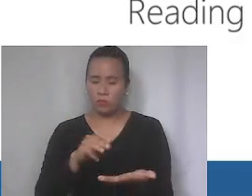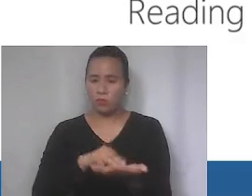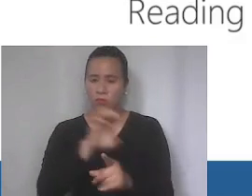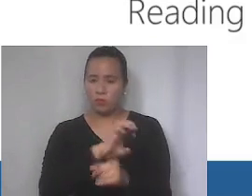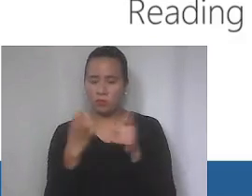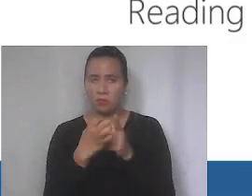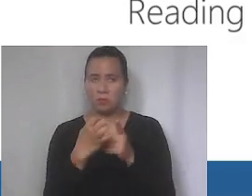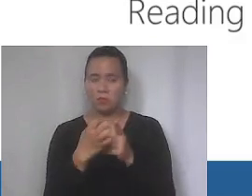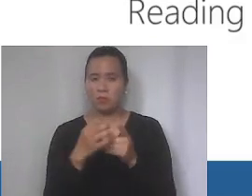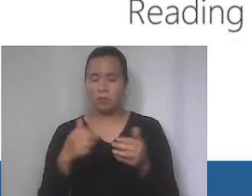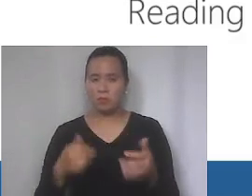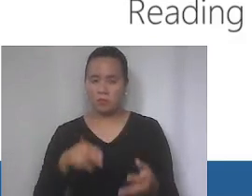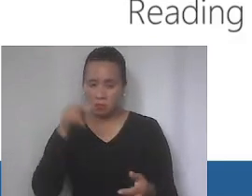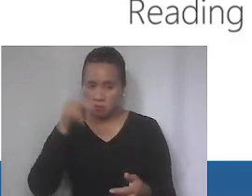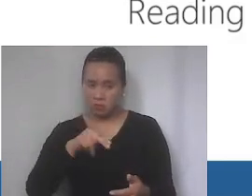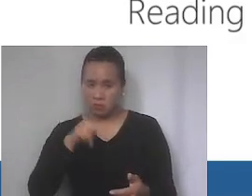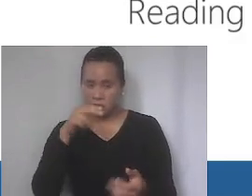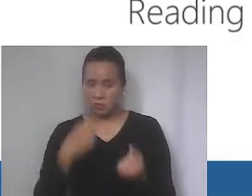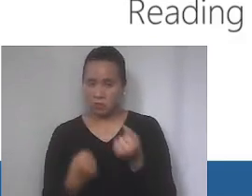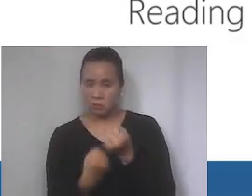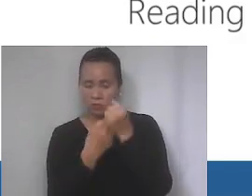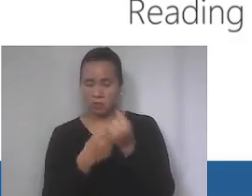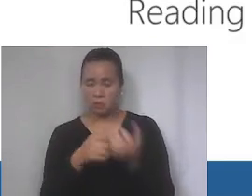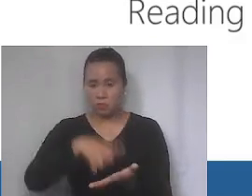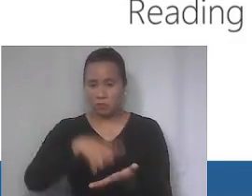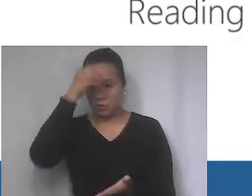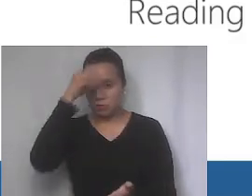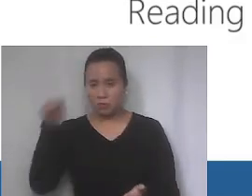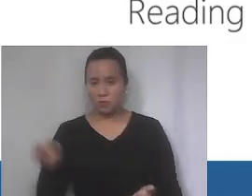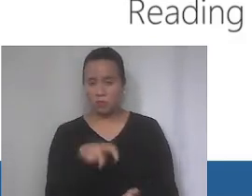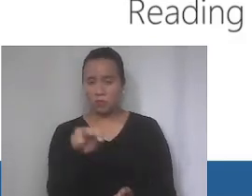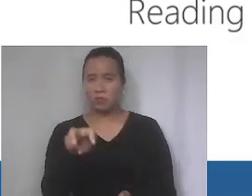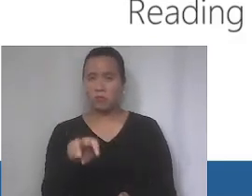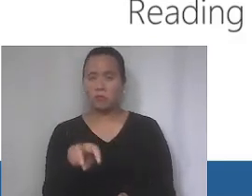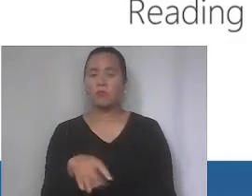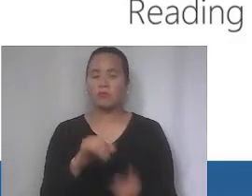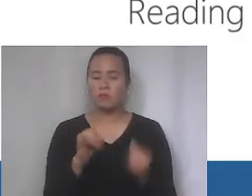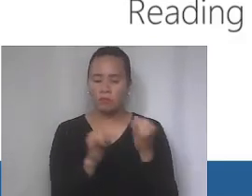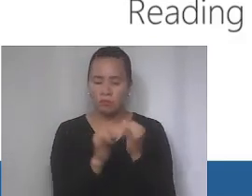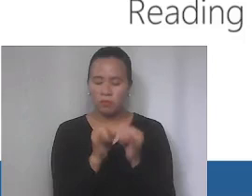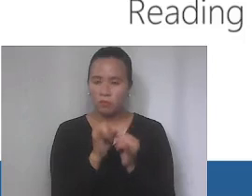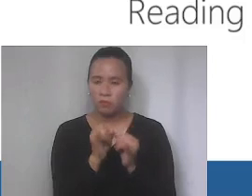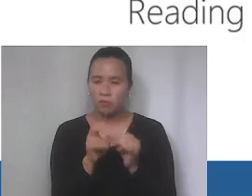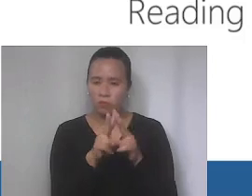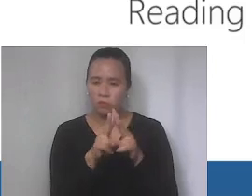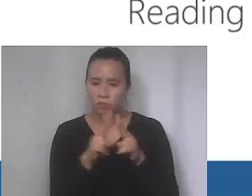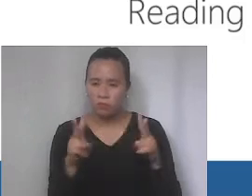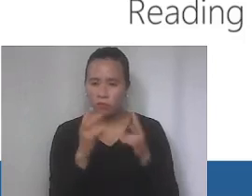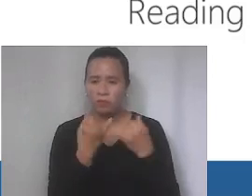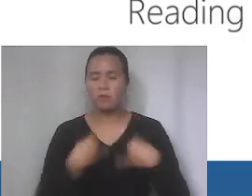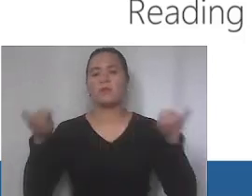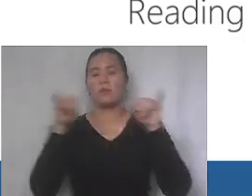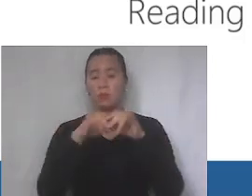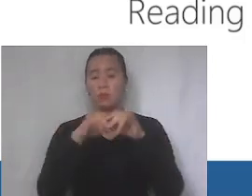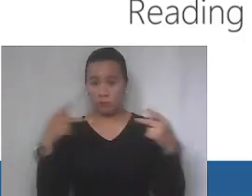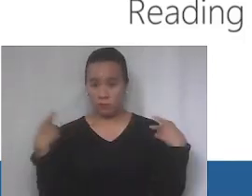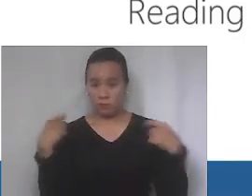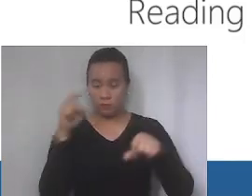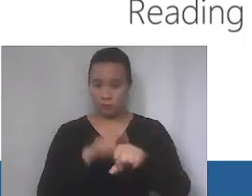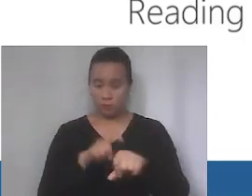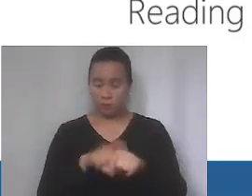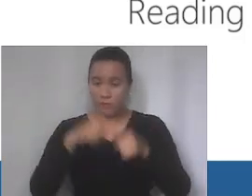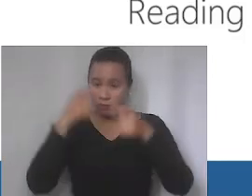and hybrid environments, meeting their needs, supporting their learning journey has never been